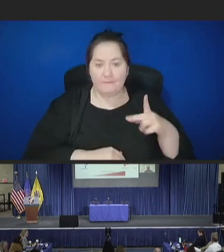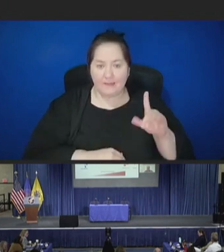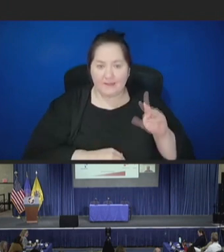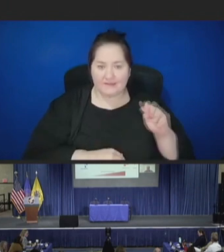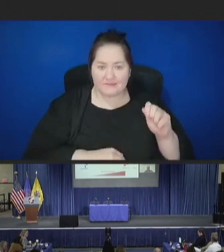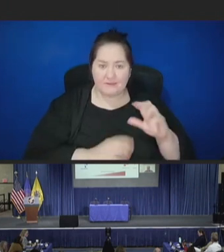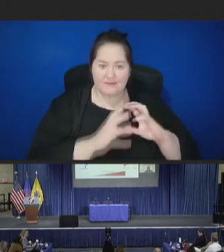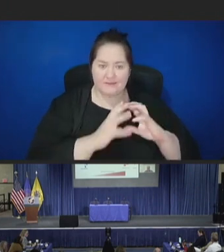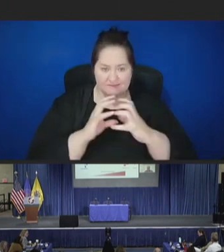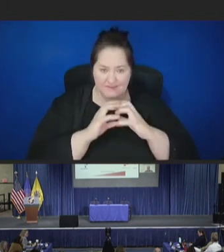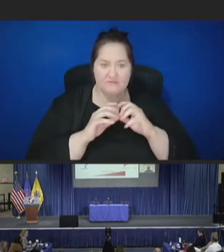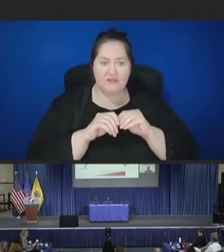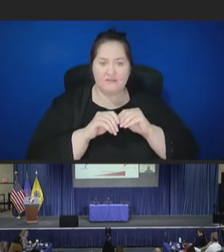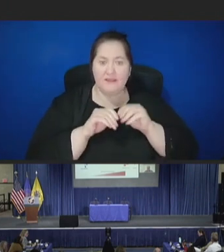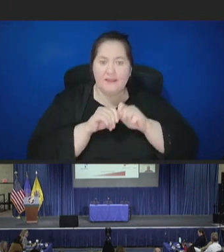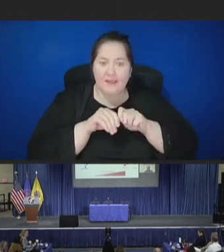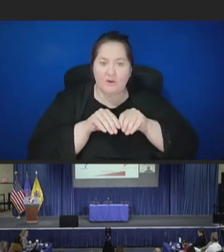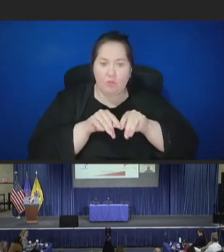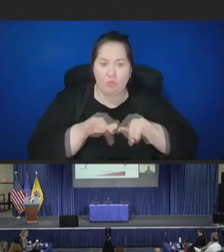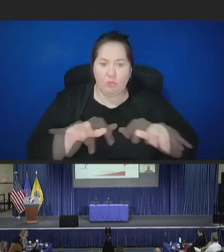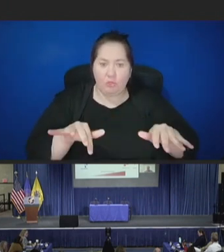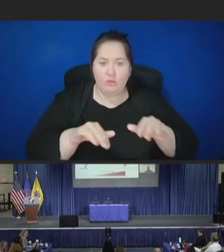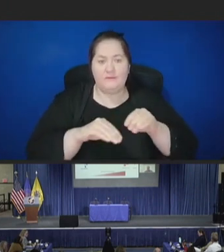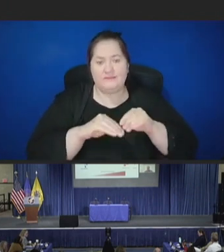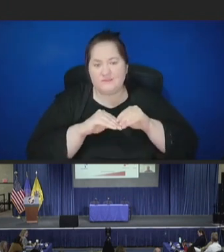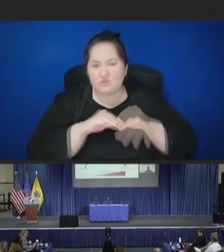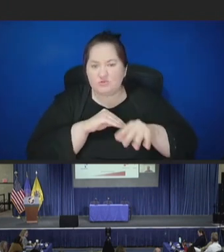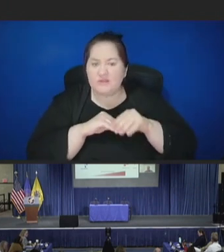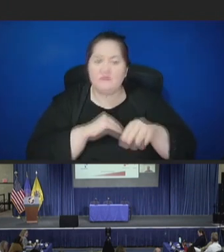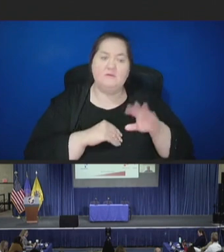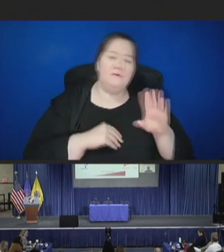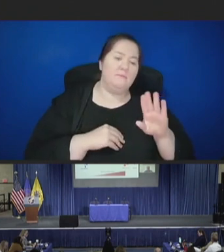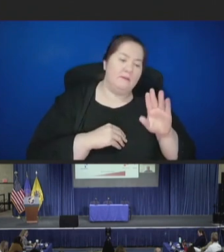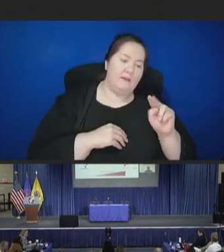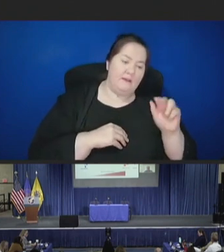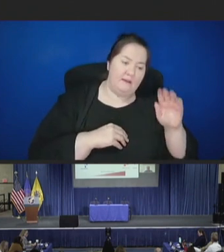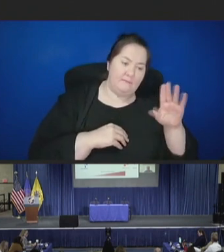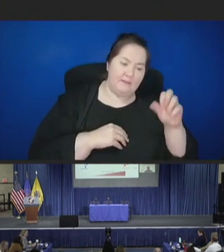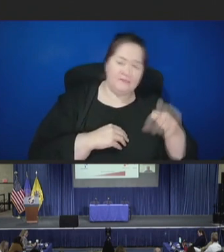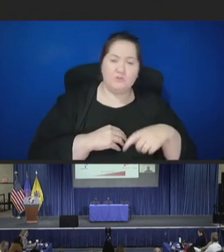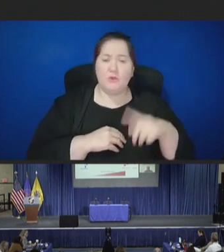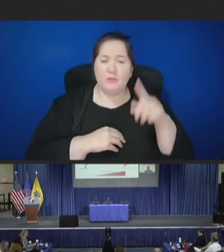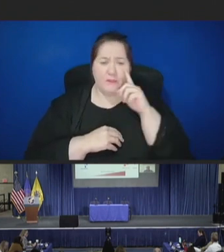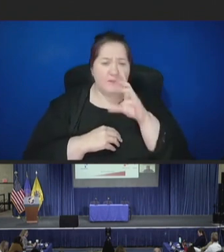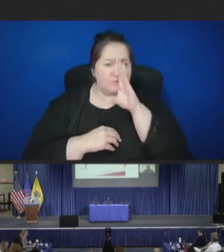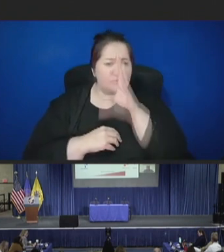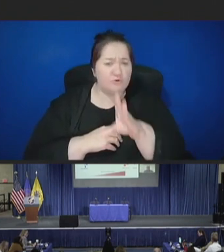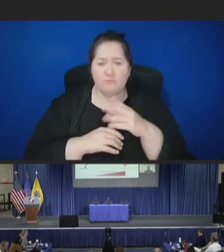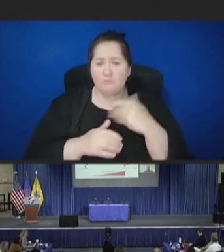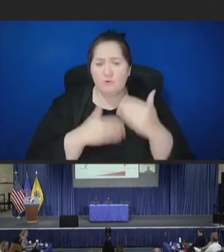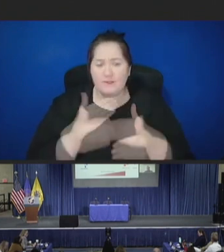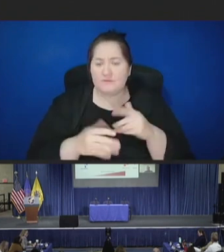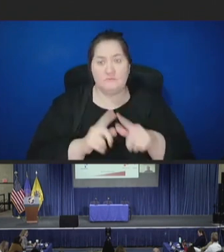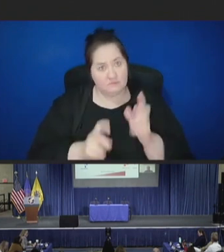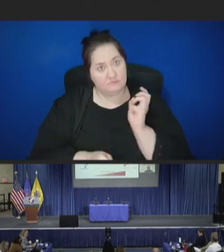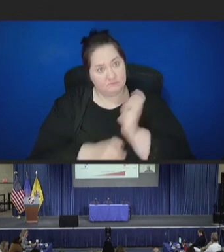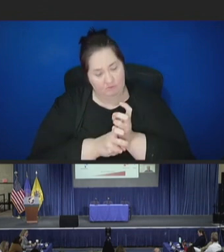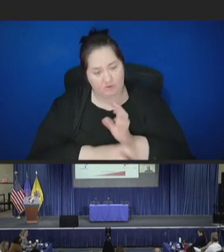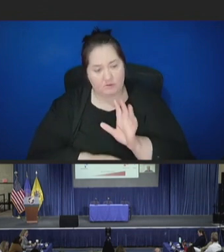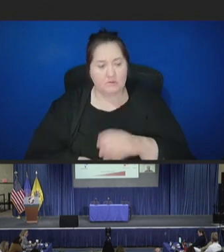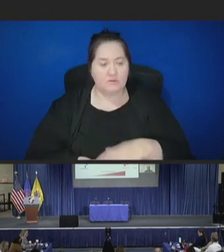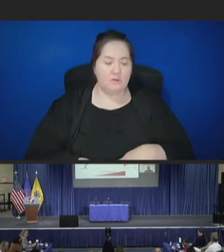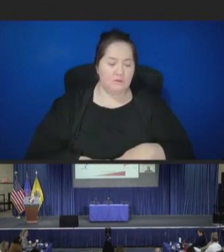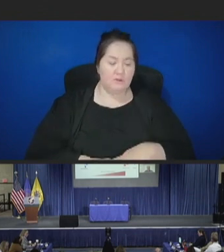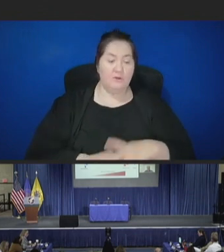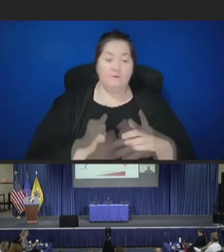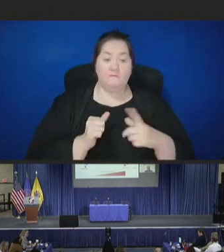neutralizing antibodies. And that sounds like a very linear and straightforward process, but it's actually extremely difficult. First of all,